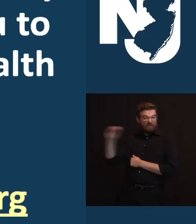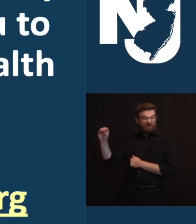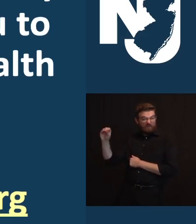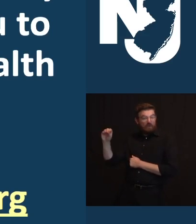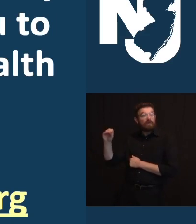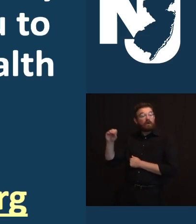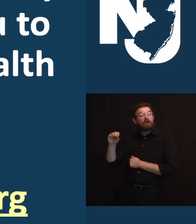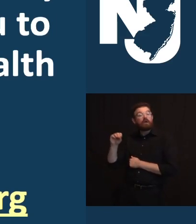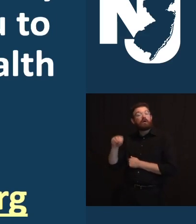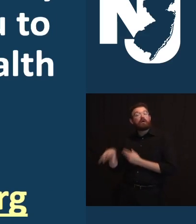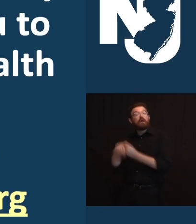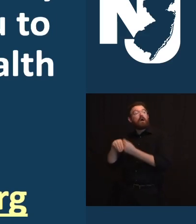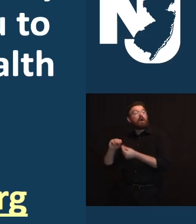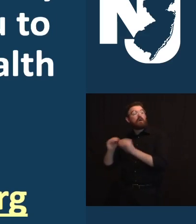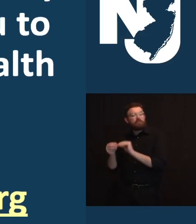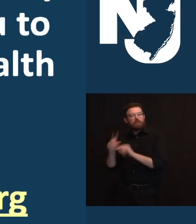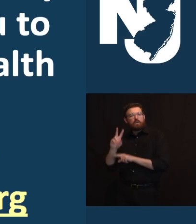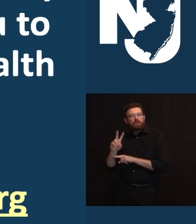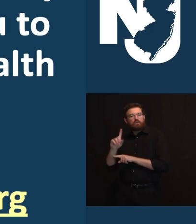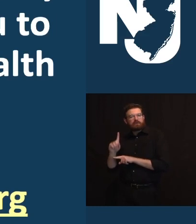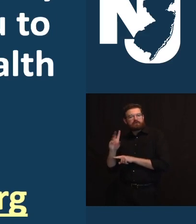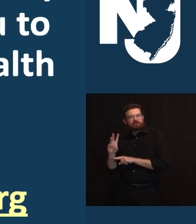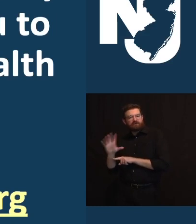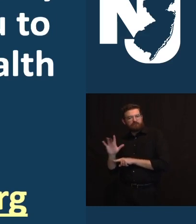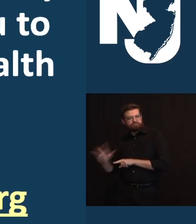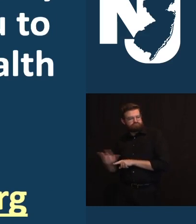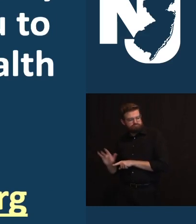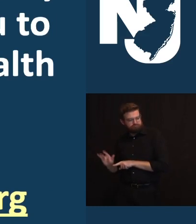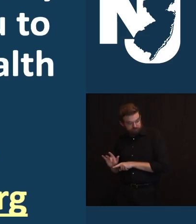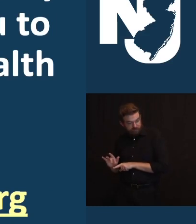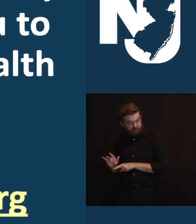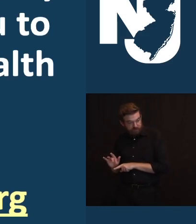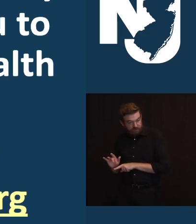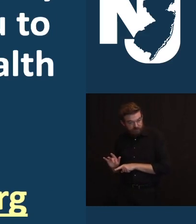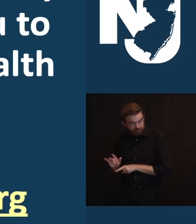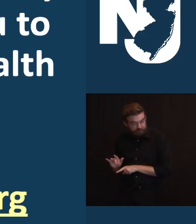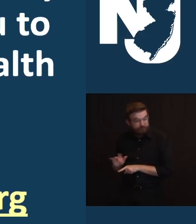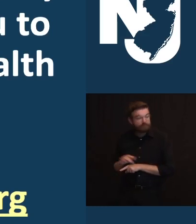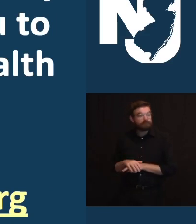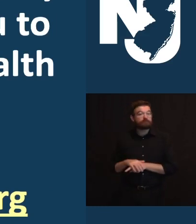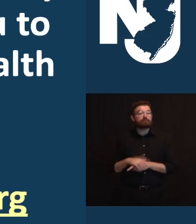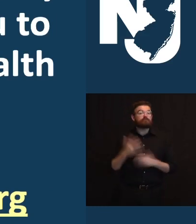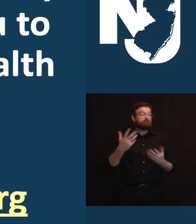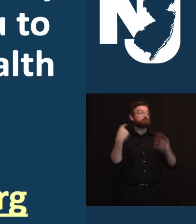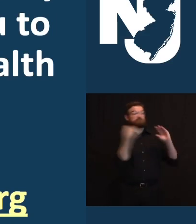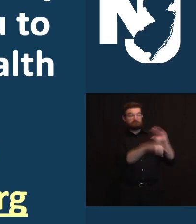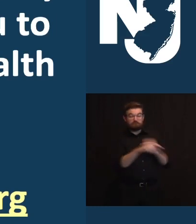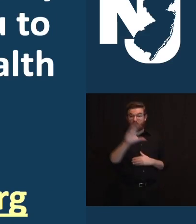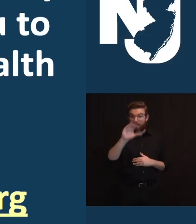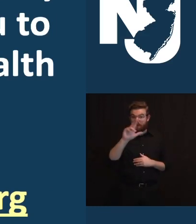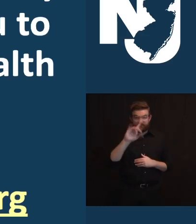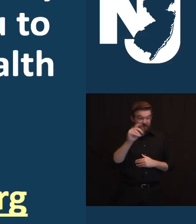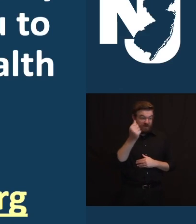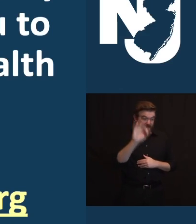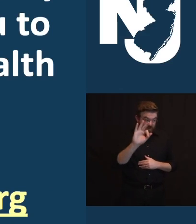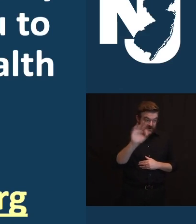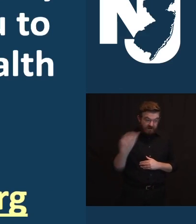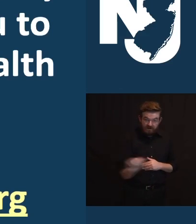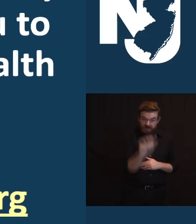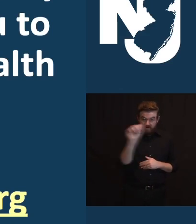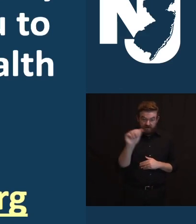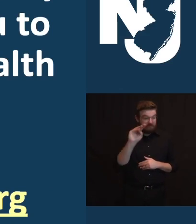middletownnj.org. I mentioned this yesterday in Long Branch. The most distressing aspect of this case is learning from trained contact tracers that they've